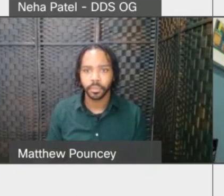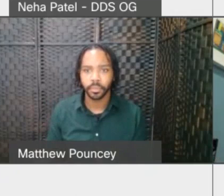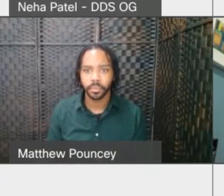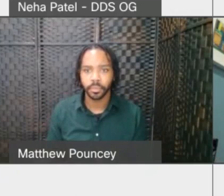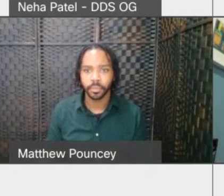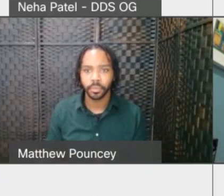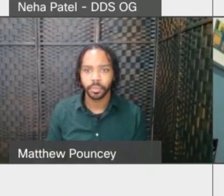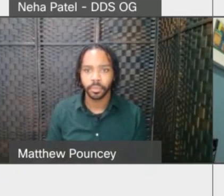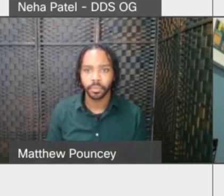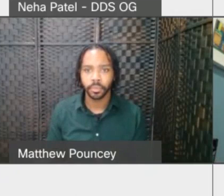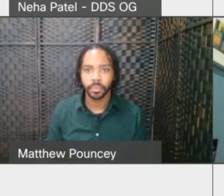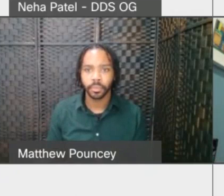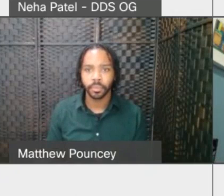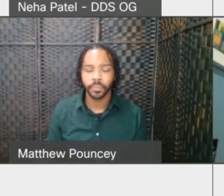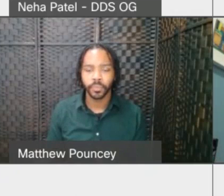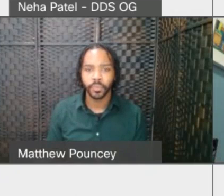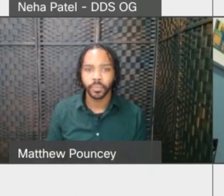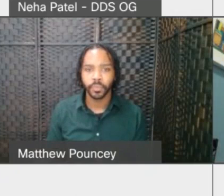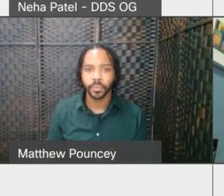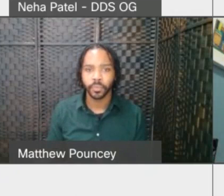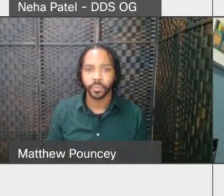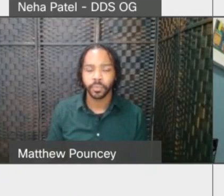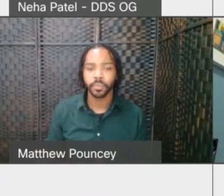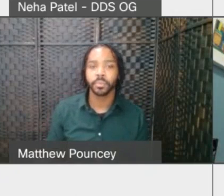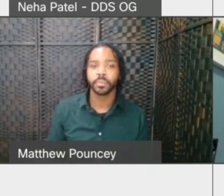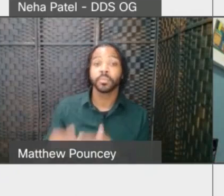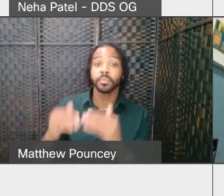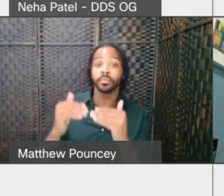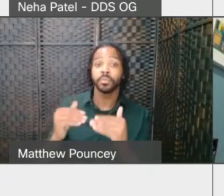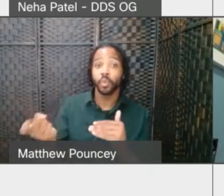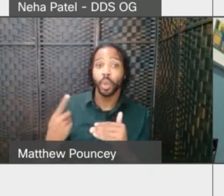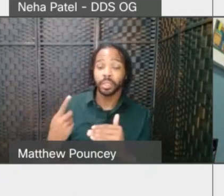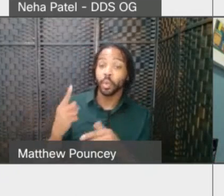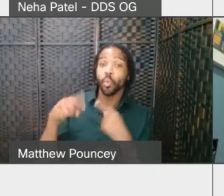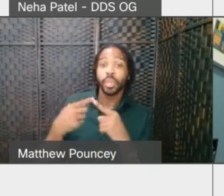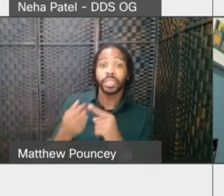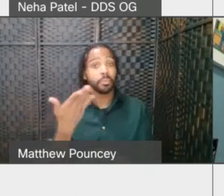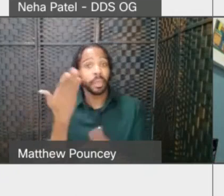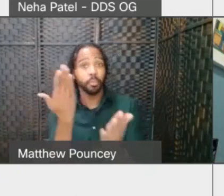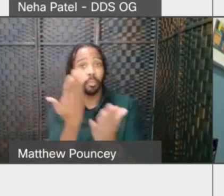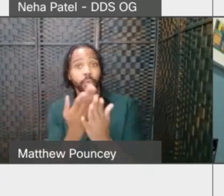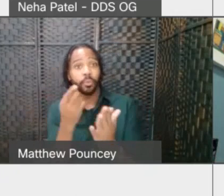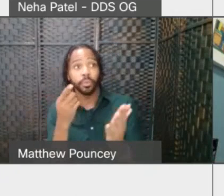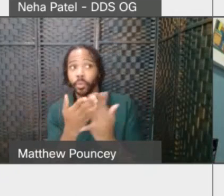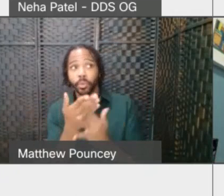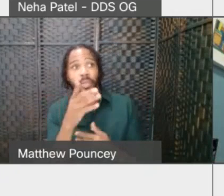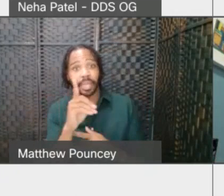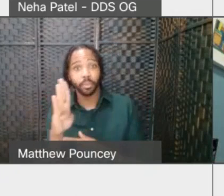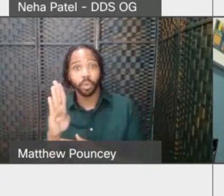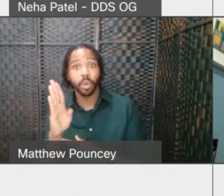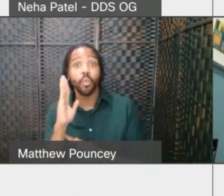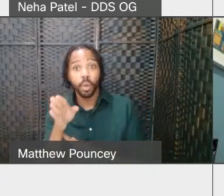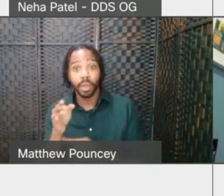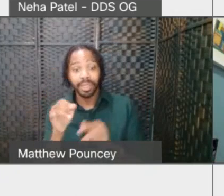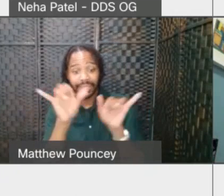I have a question. Once you have submitted your proof of vaccination status to the DC Health dashboard, will the system generate some type of